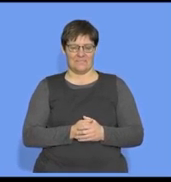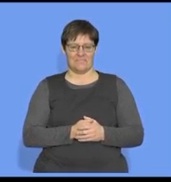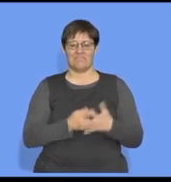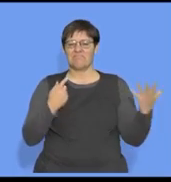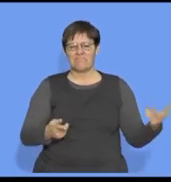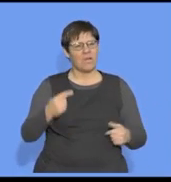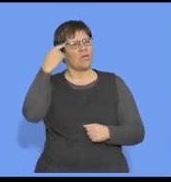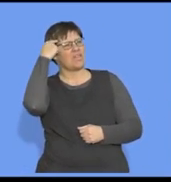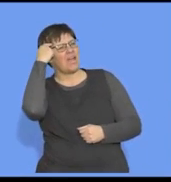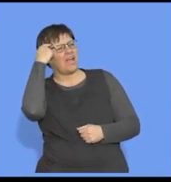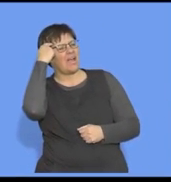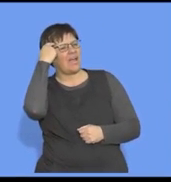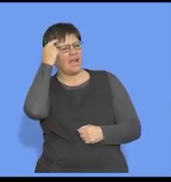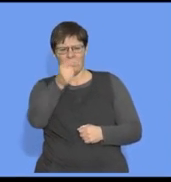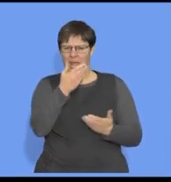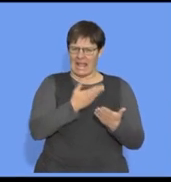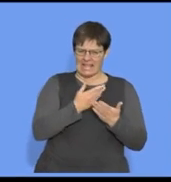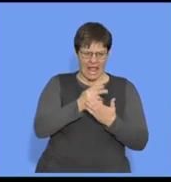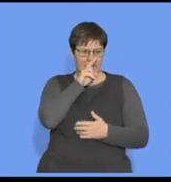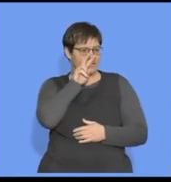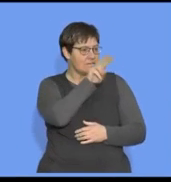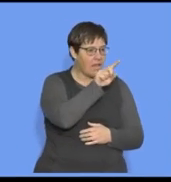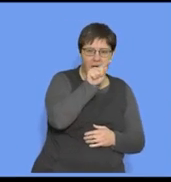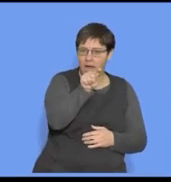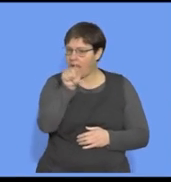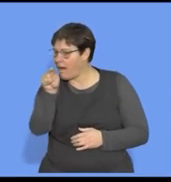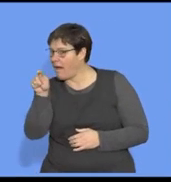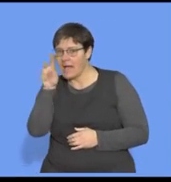Have you ever thought how you are able to see things